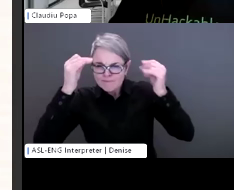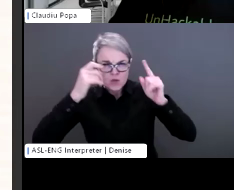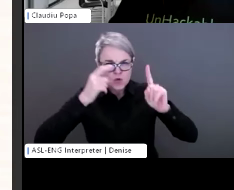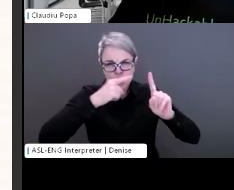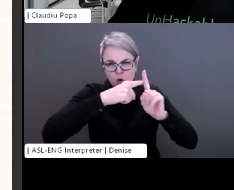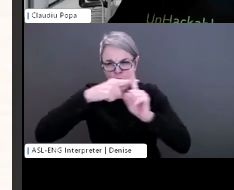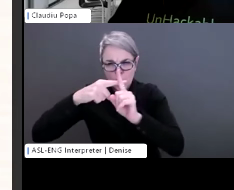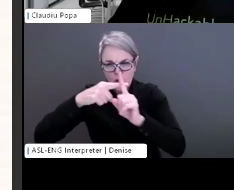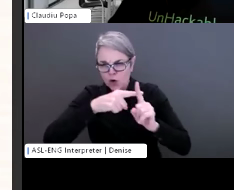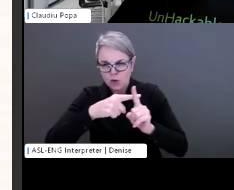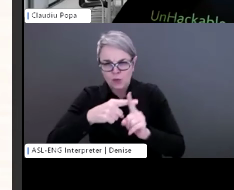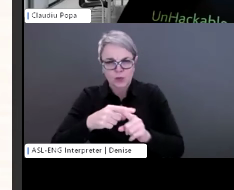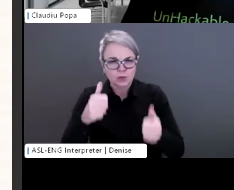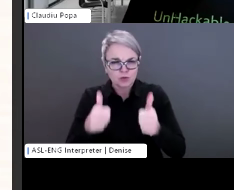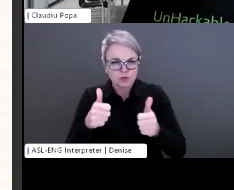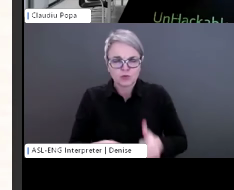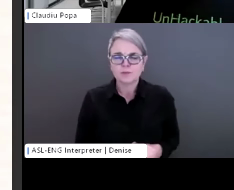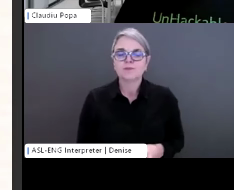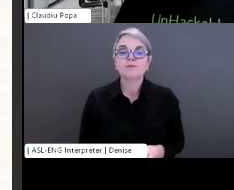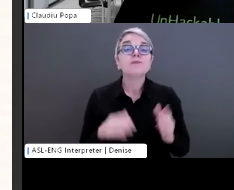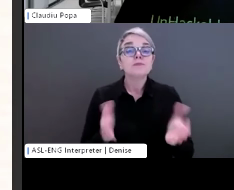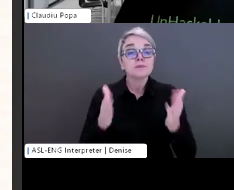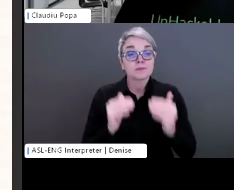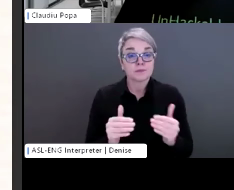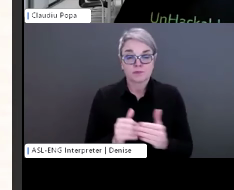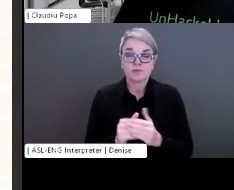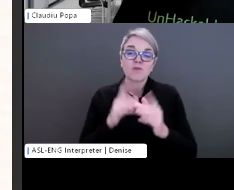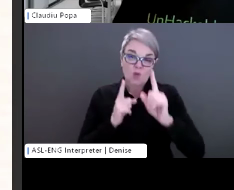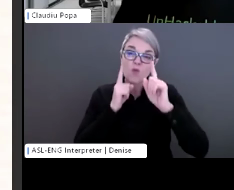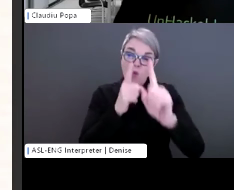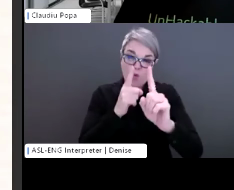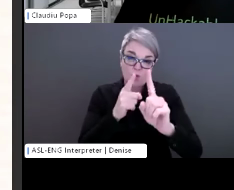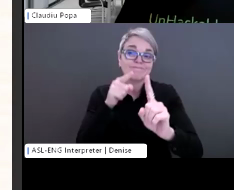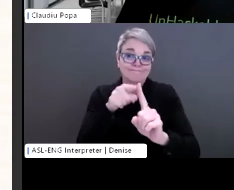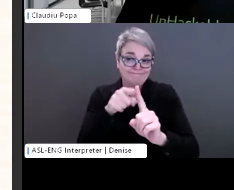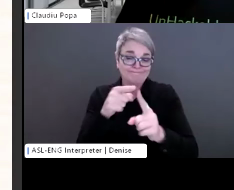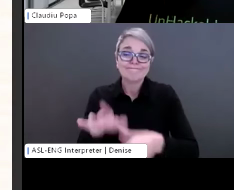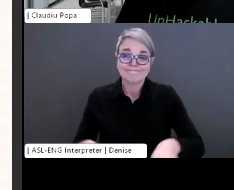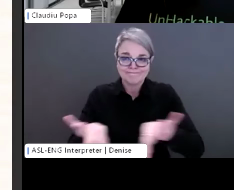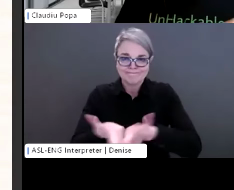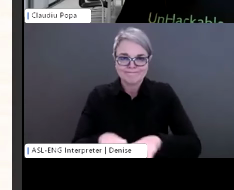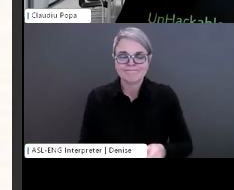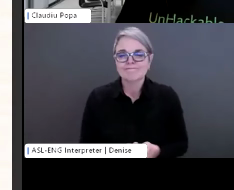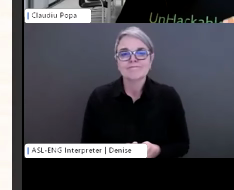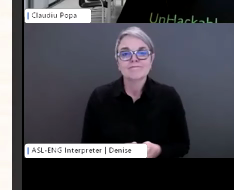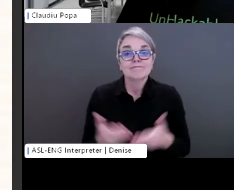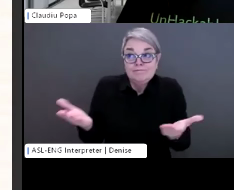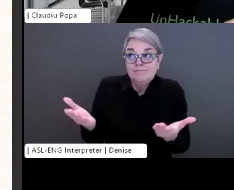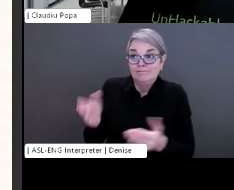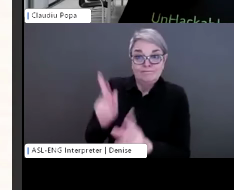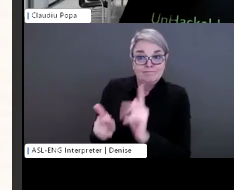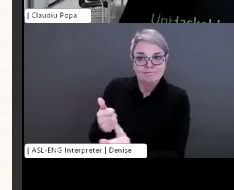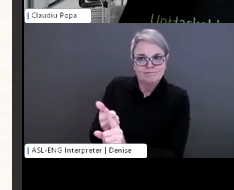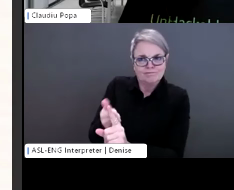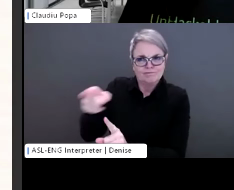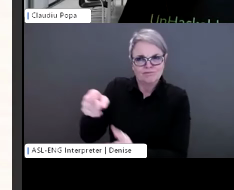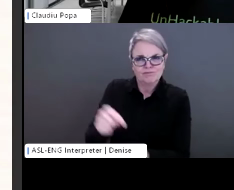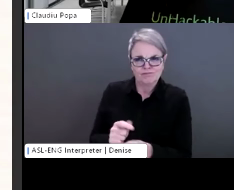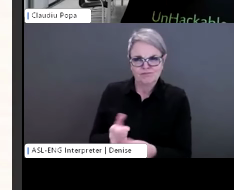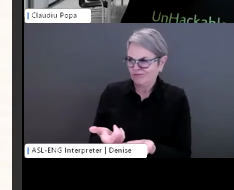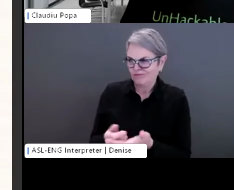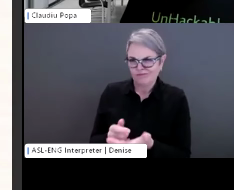The goal is important. Generally speaking, we understand that anyone who's in the criminal business is in it for